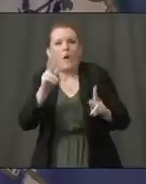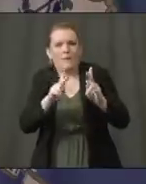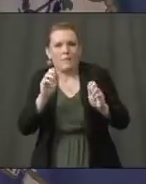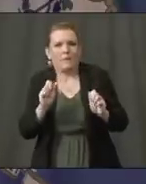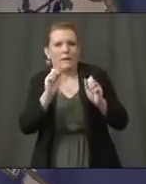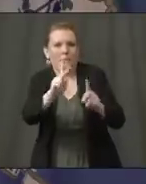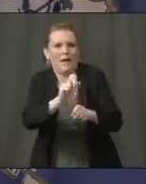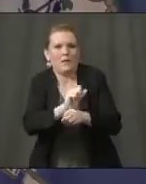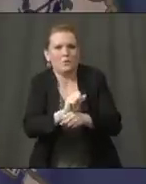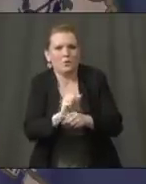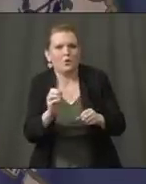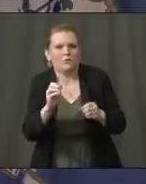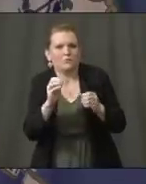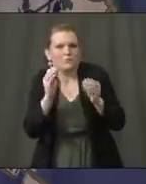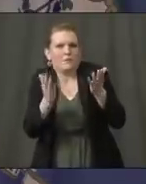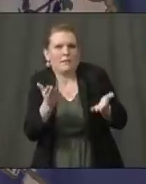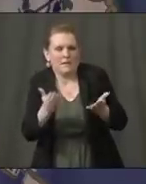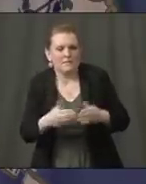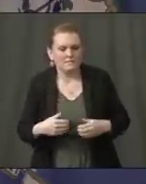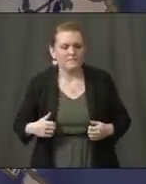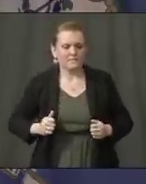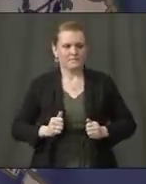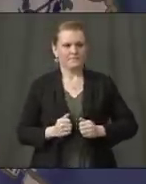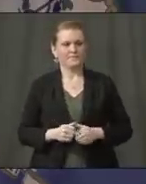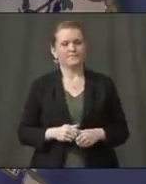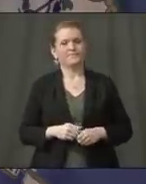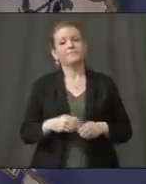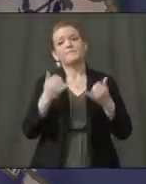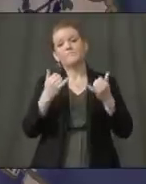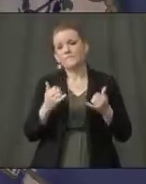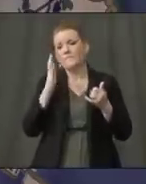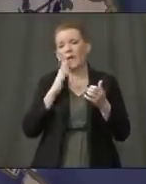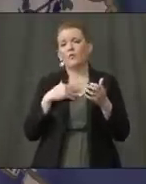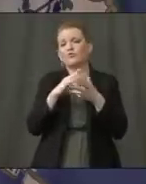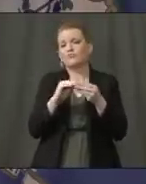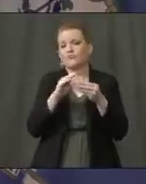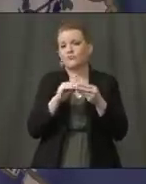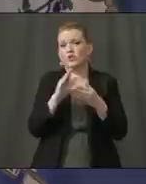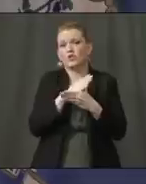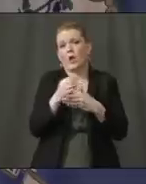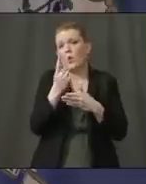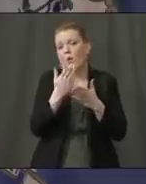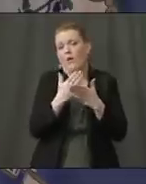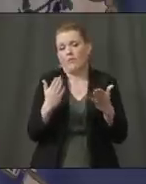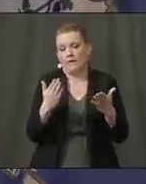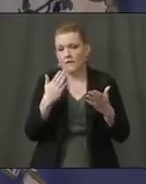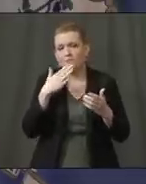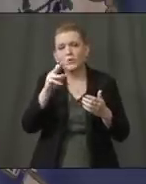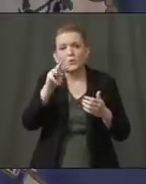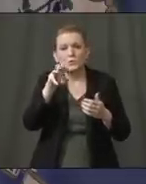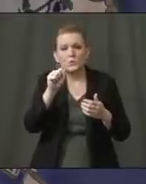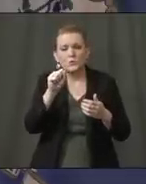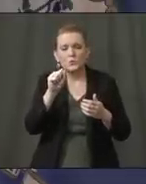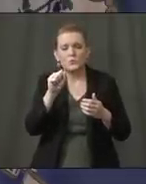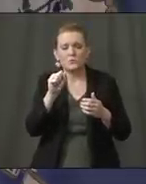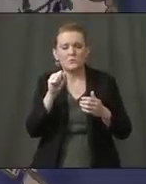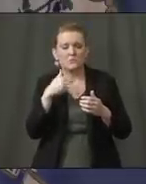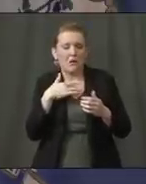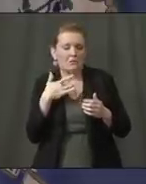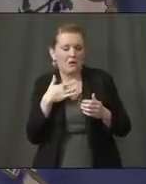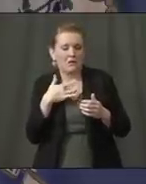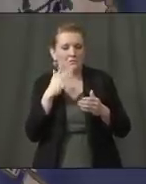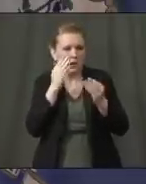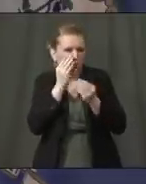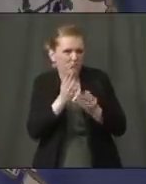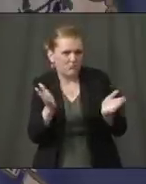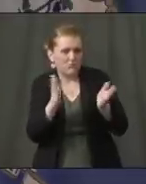me. This is, I think, relatively good news. And I've heard this from our fellow governors as well. And this is